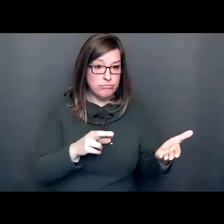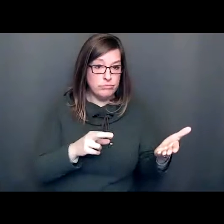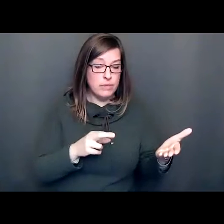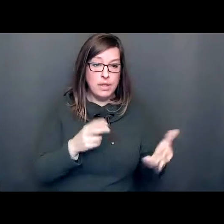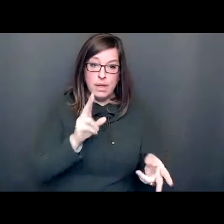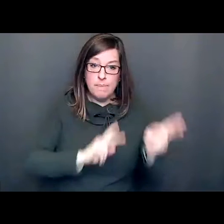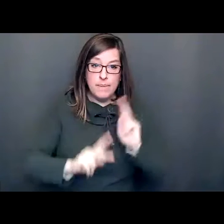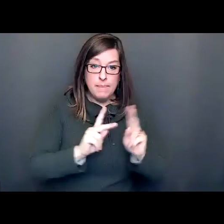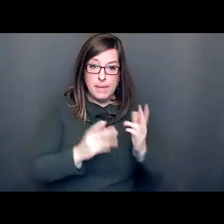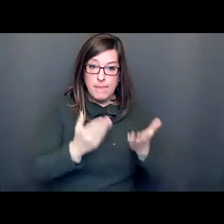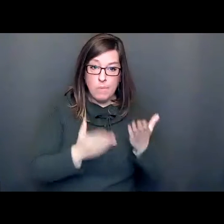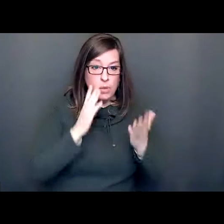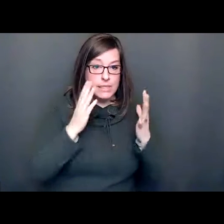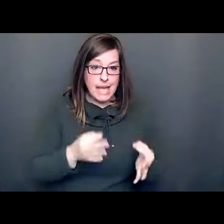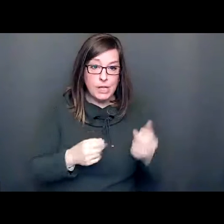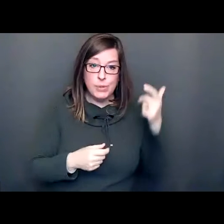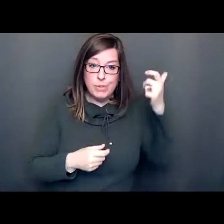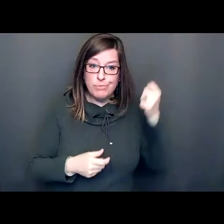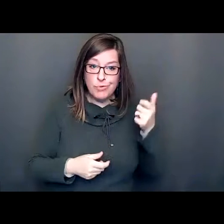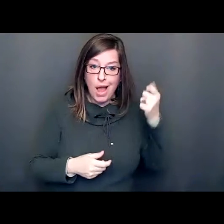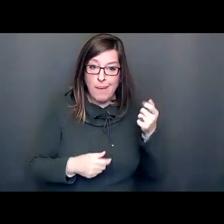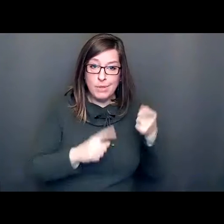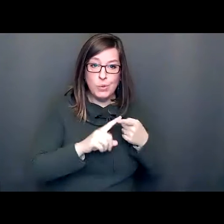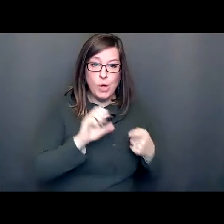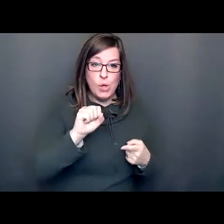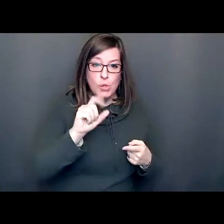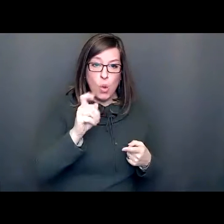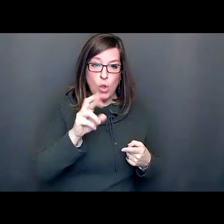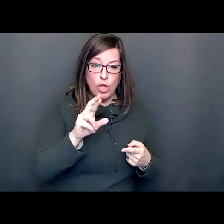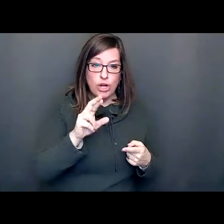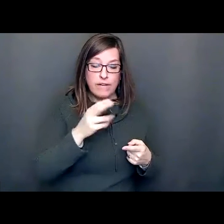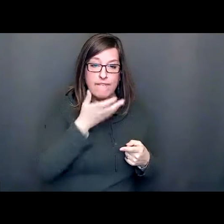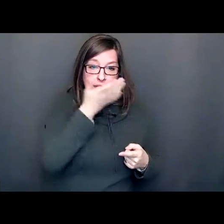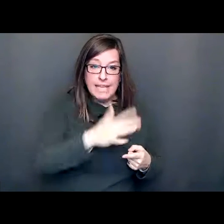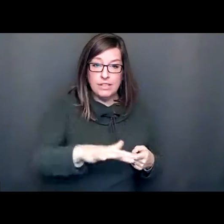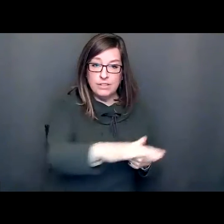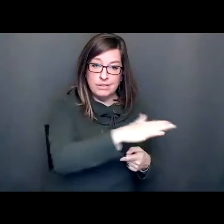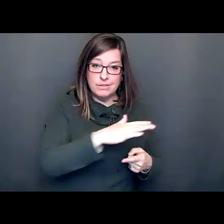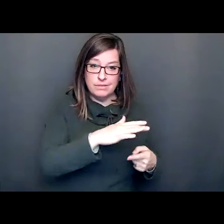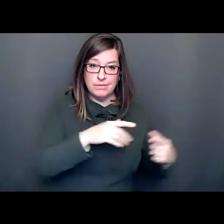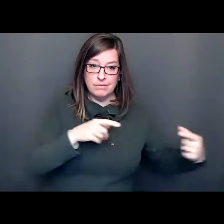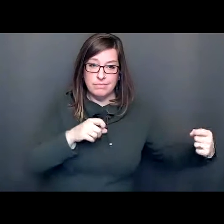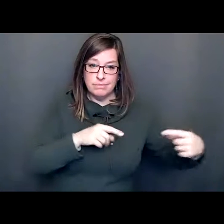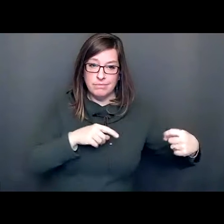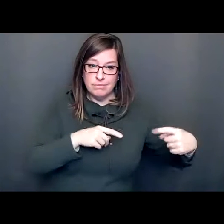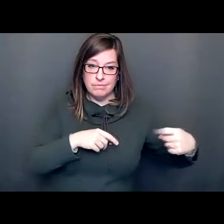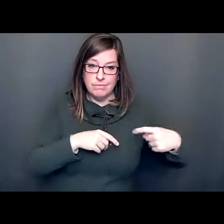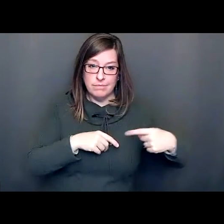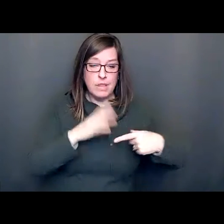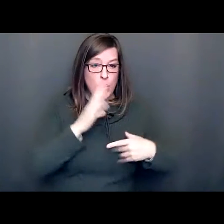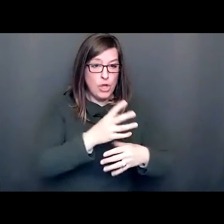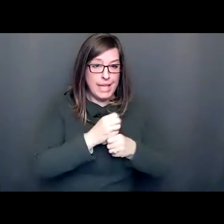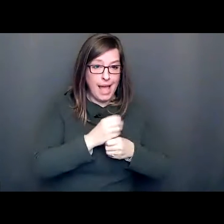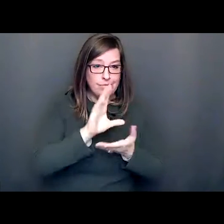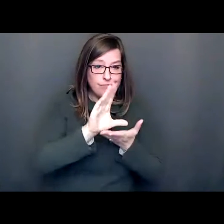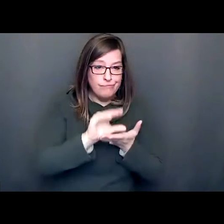may choose to subscribe to a solar field, and that would then give them a 10% savings off their